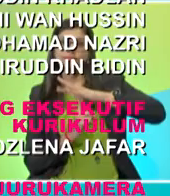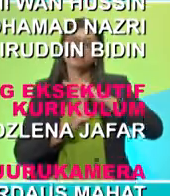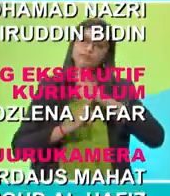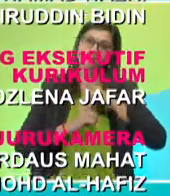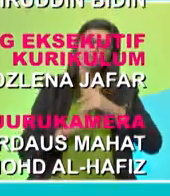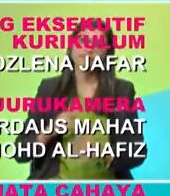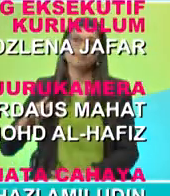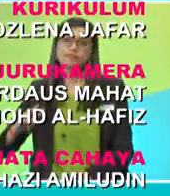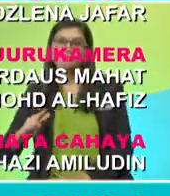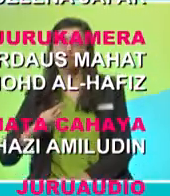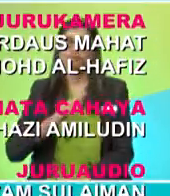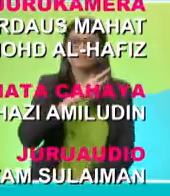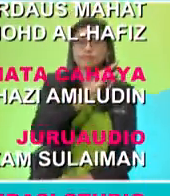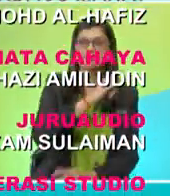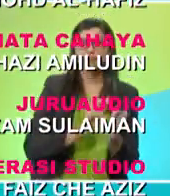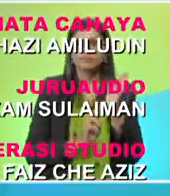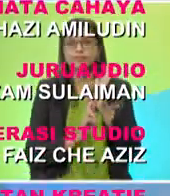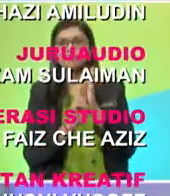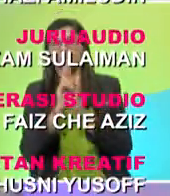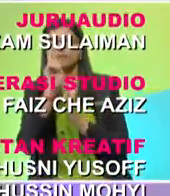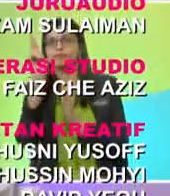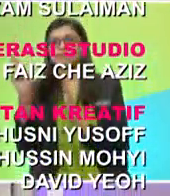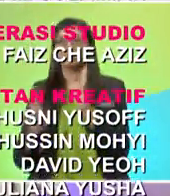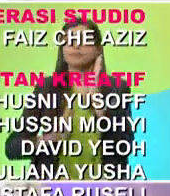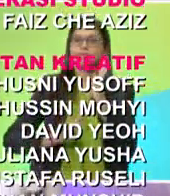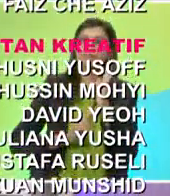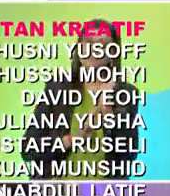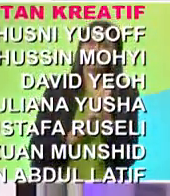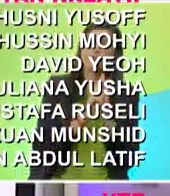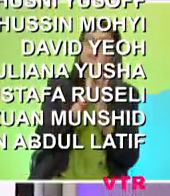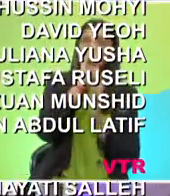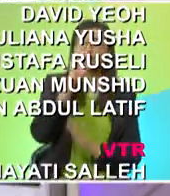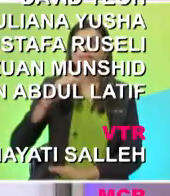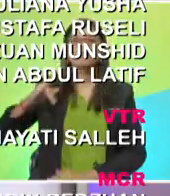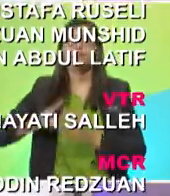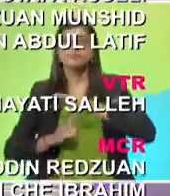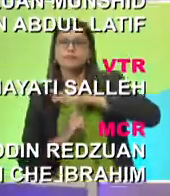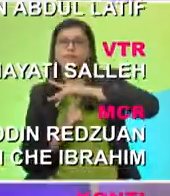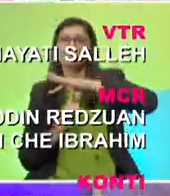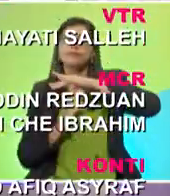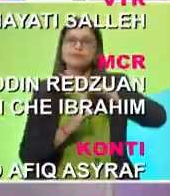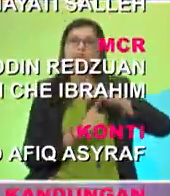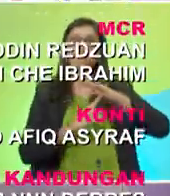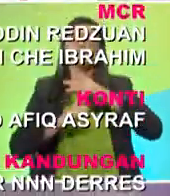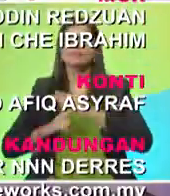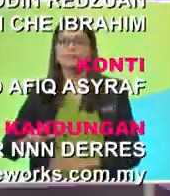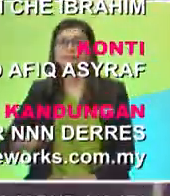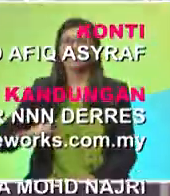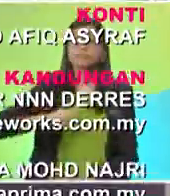helicopter, helicopter, an aeroplane. A rocket, helicopter, helicopter,